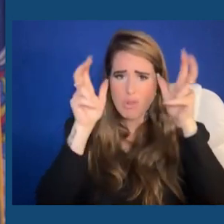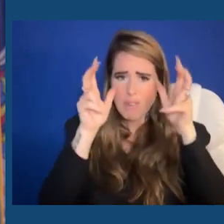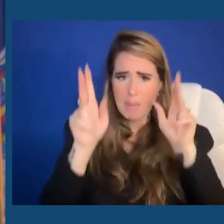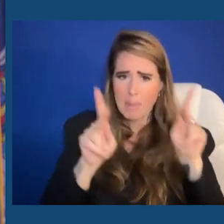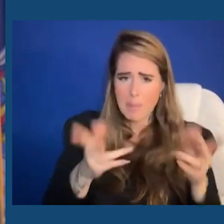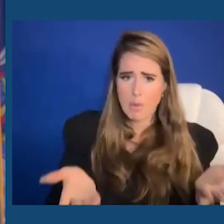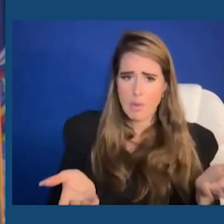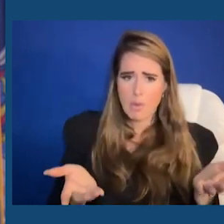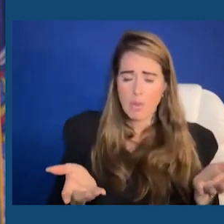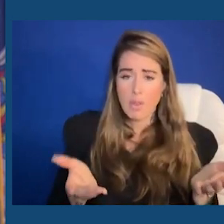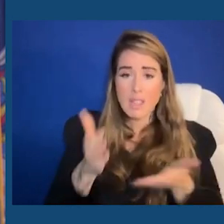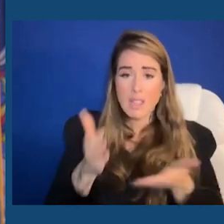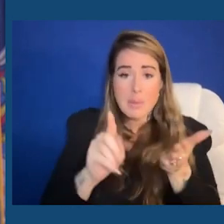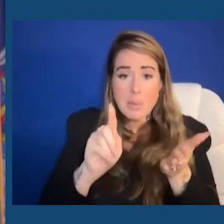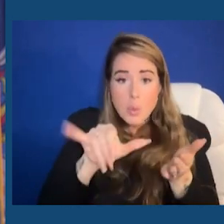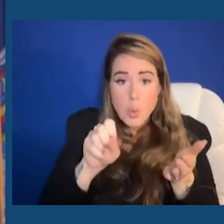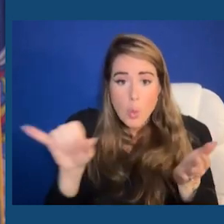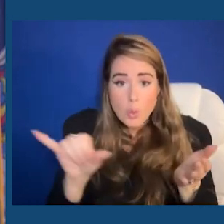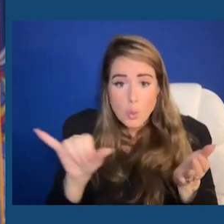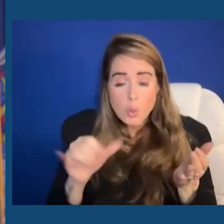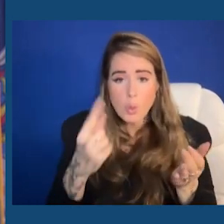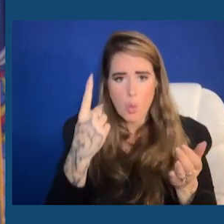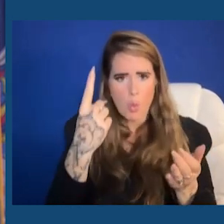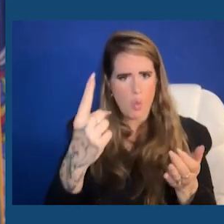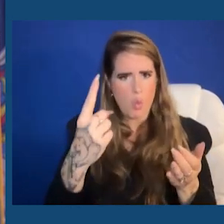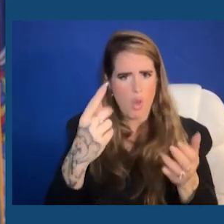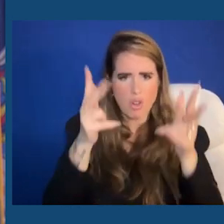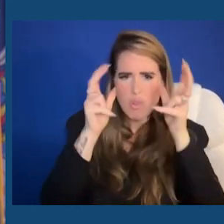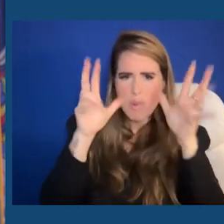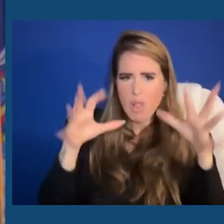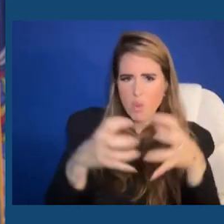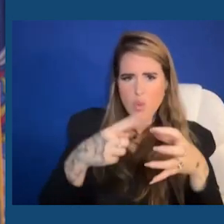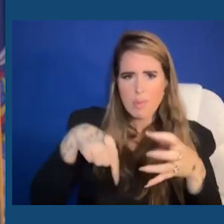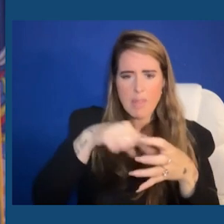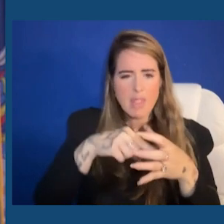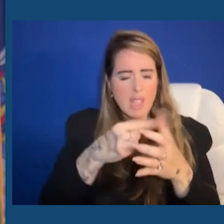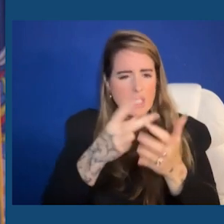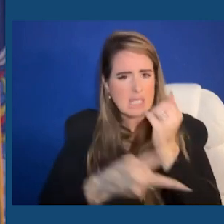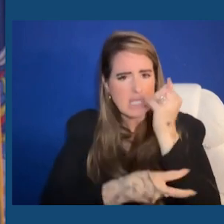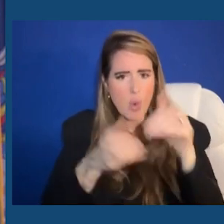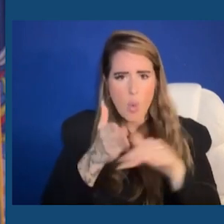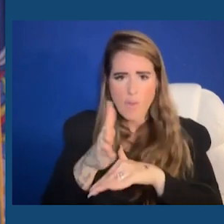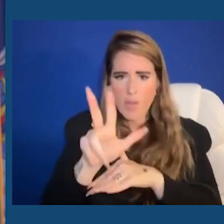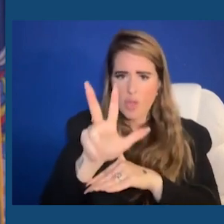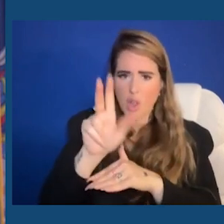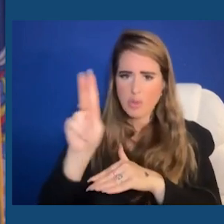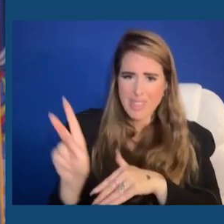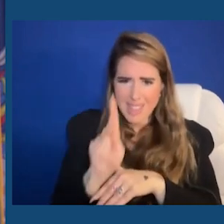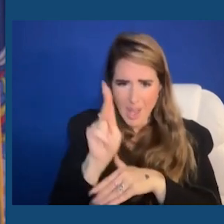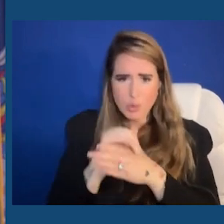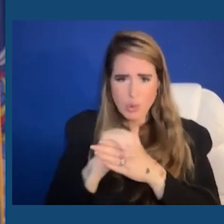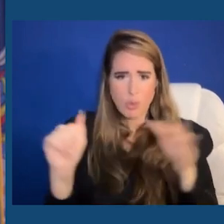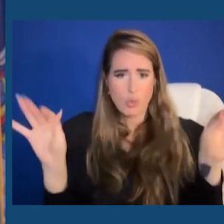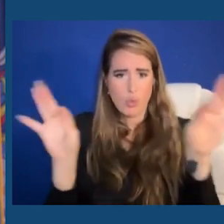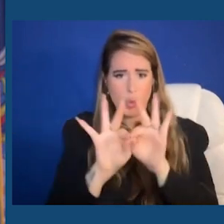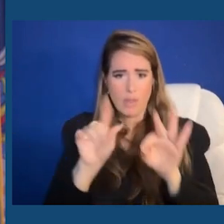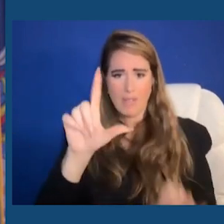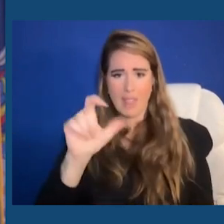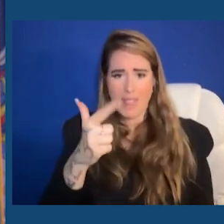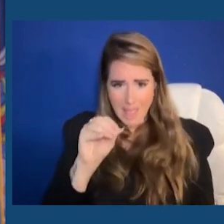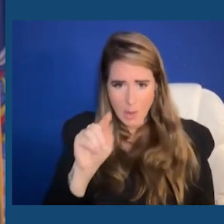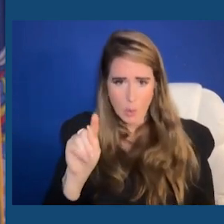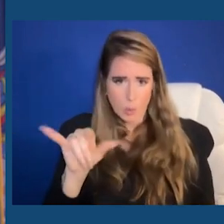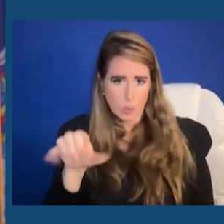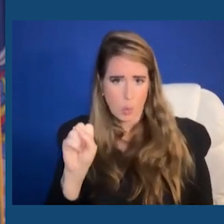One criminal enterprise was responsible for stealing over $300,000 worth of Lego toys